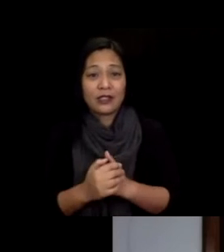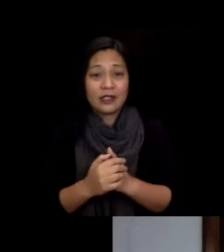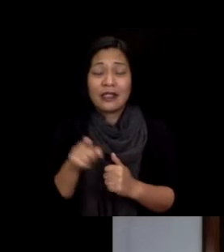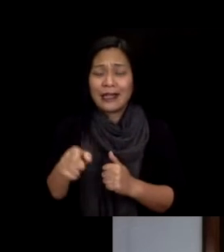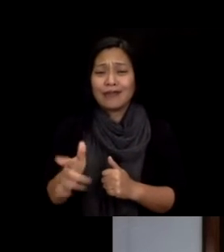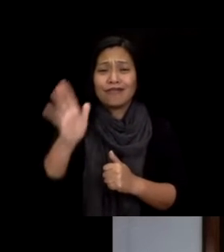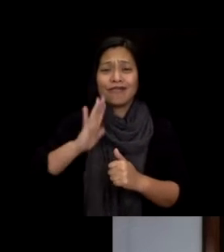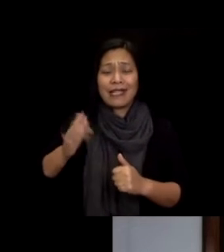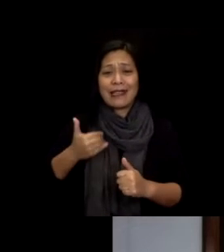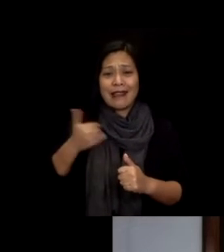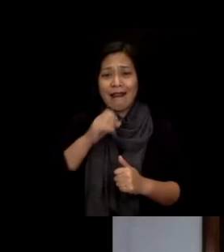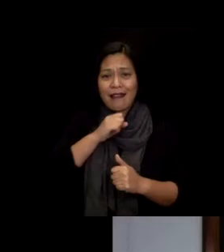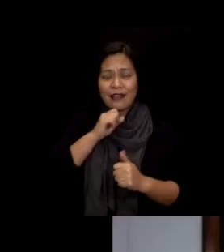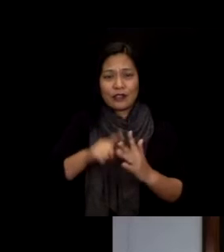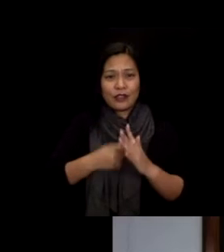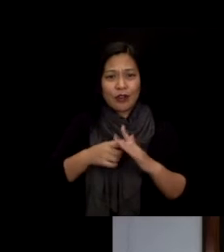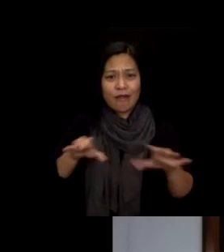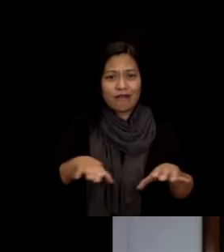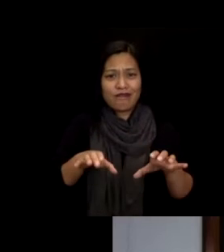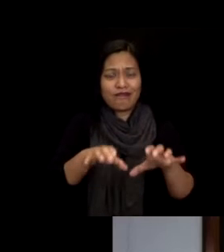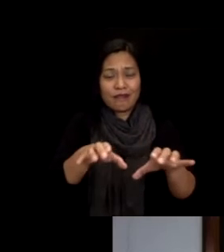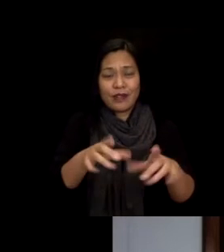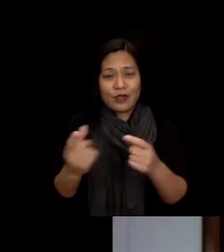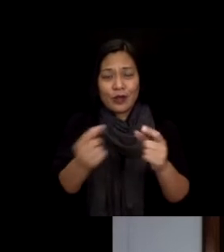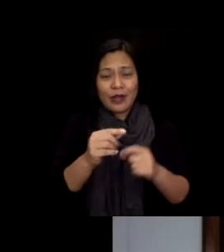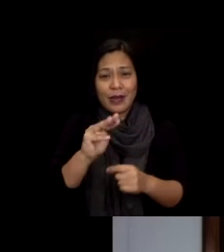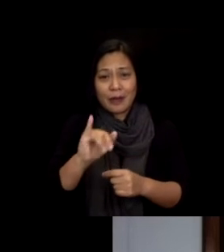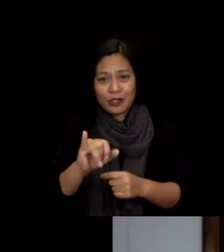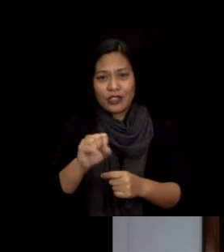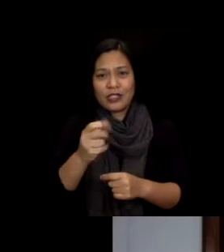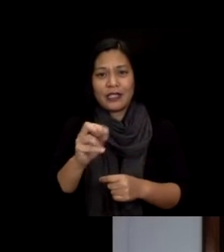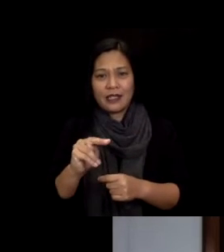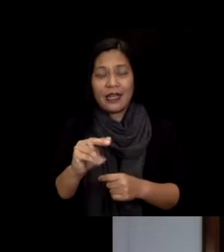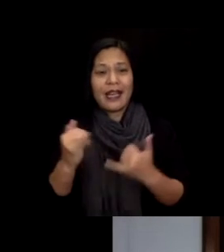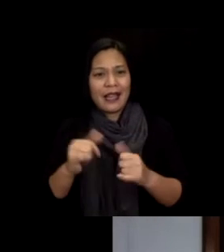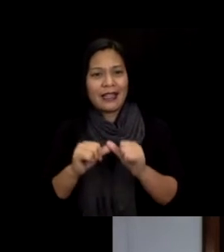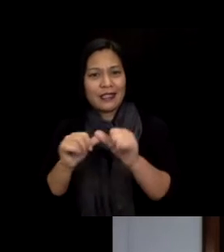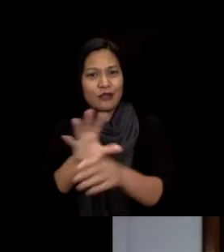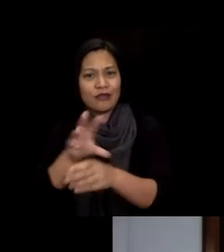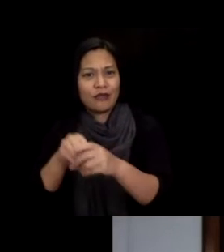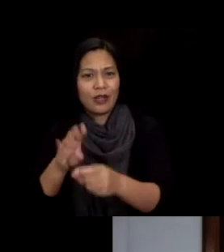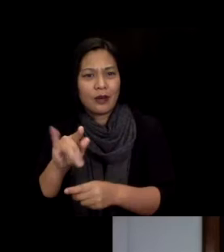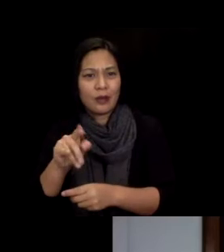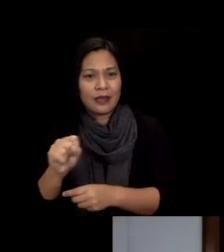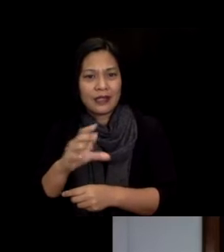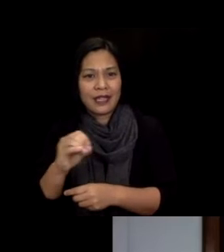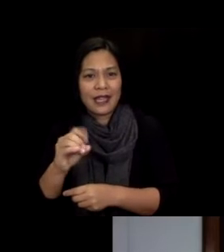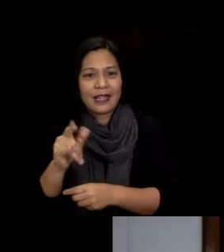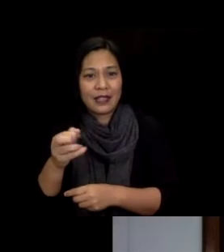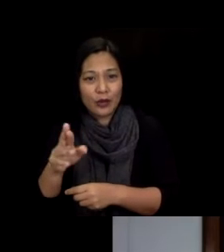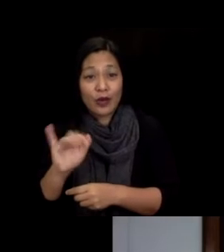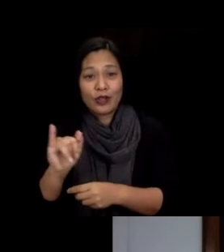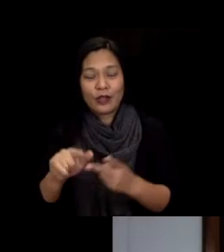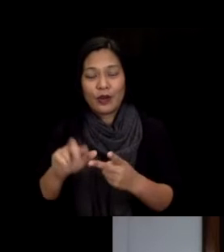age in Michigan and has continued in Toronto with Bricks and Glitter and REFLEX Urbanism. As an